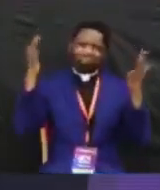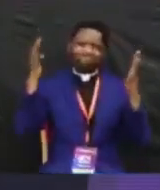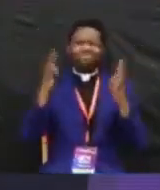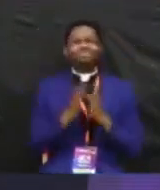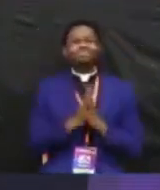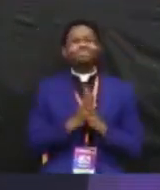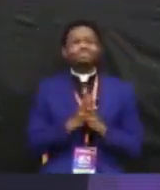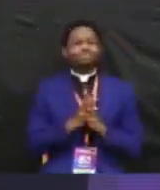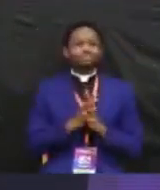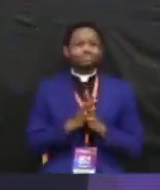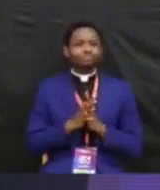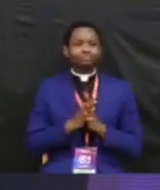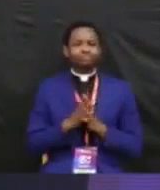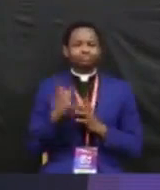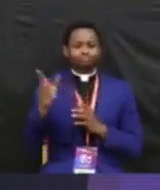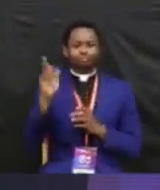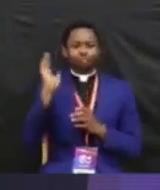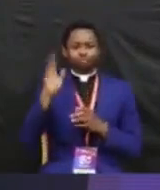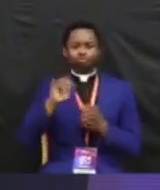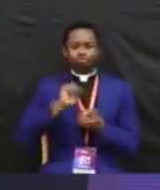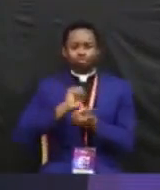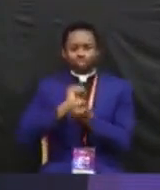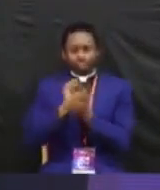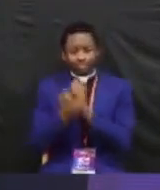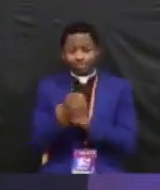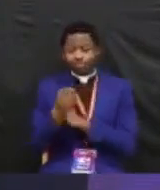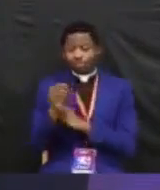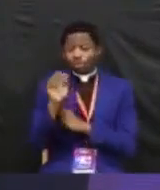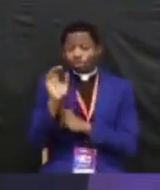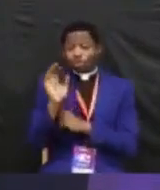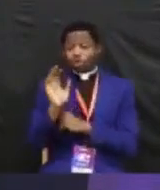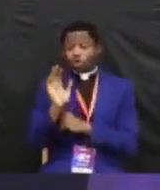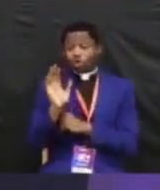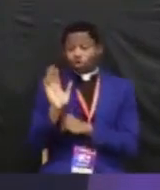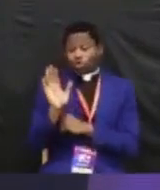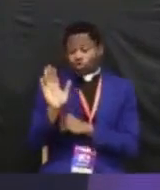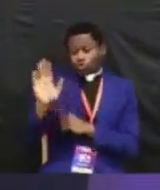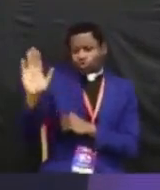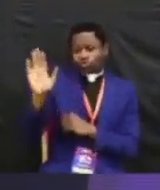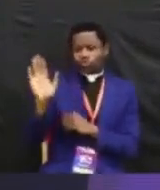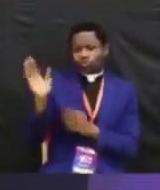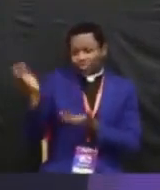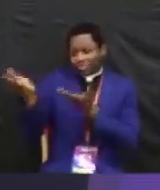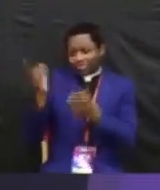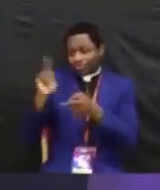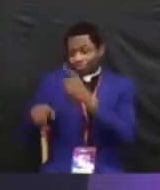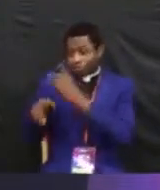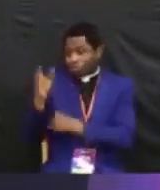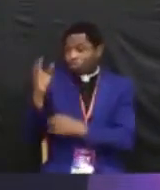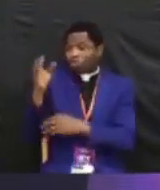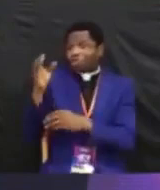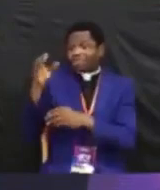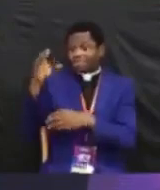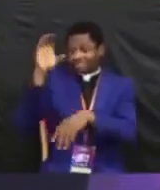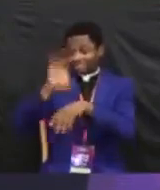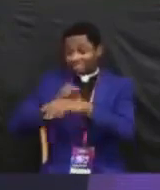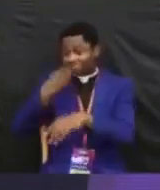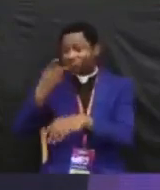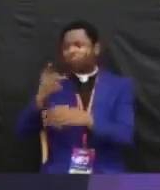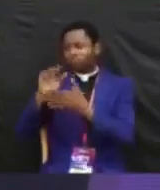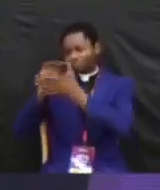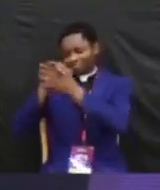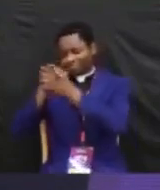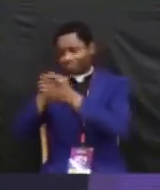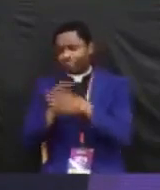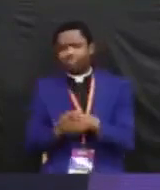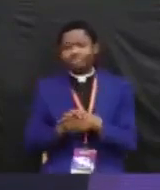He will be reviewed. His distinguished service to God and the Church of Pentecost is sincerely appreciated. In this